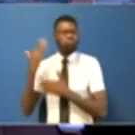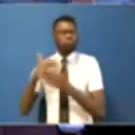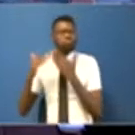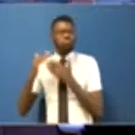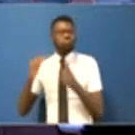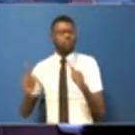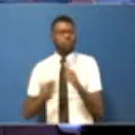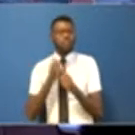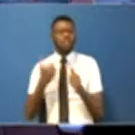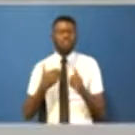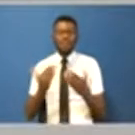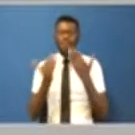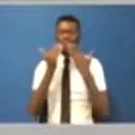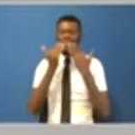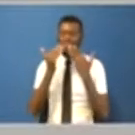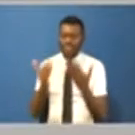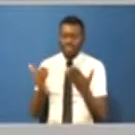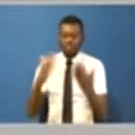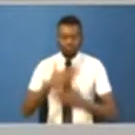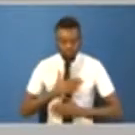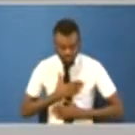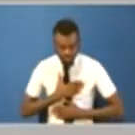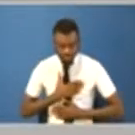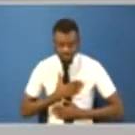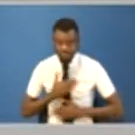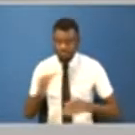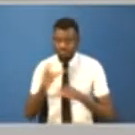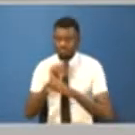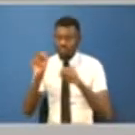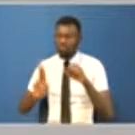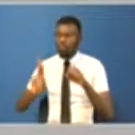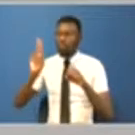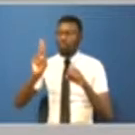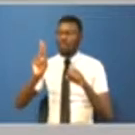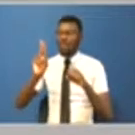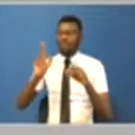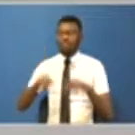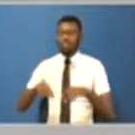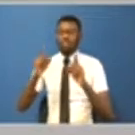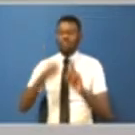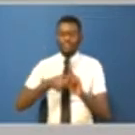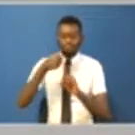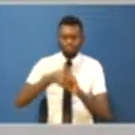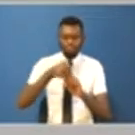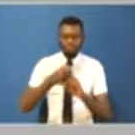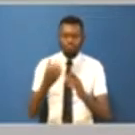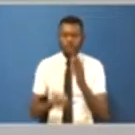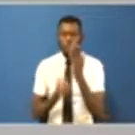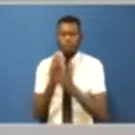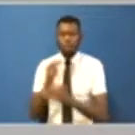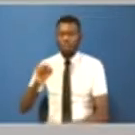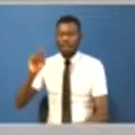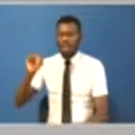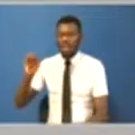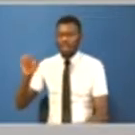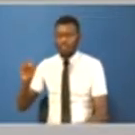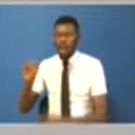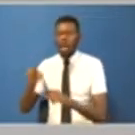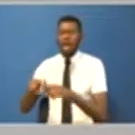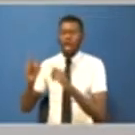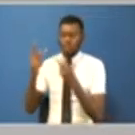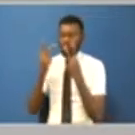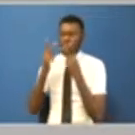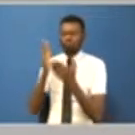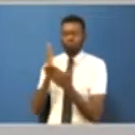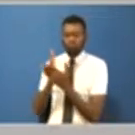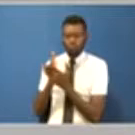all i would like to thank his excellency kenyatta for pushing for the creation of nms because he saw that